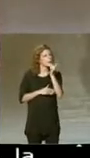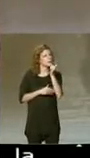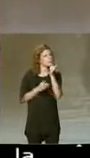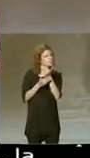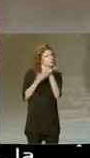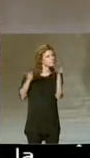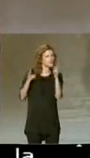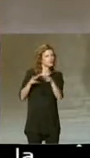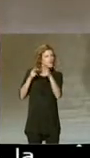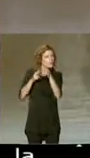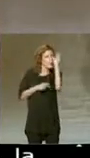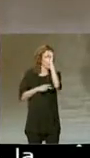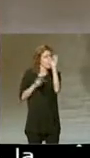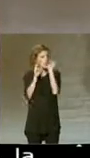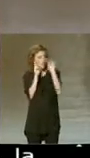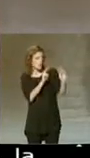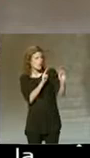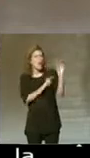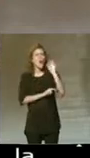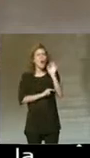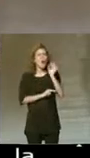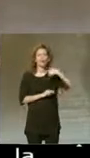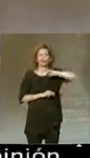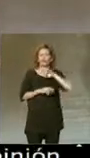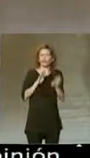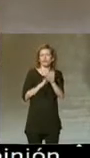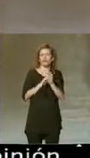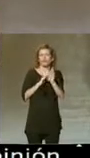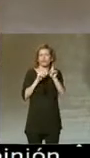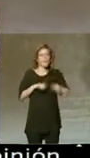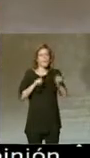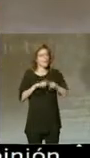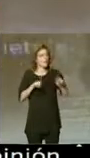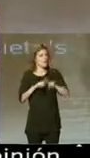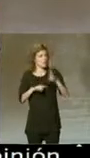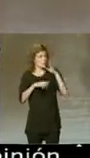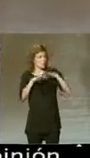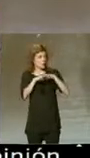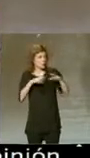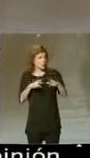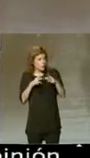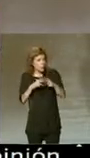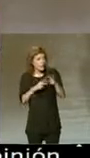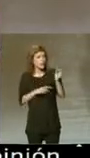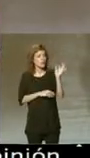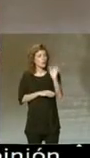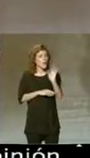of the society's opinion, or are they completely ignoring it? Are we doing business as usual?